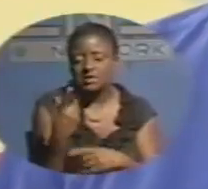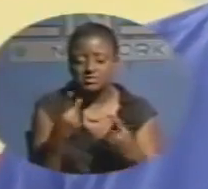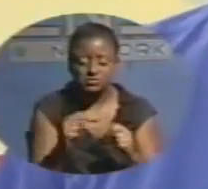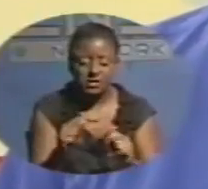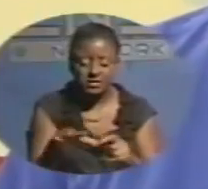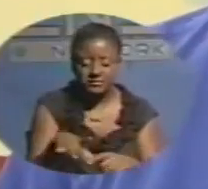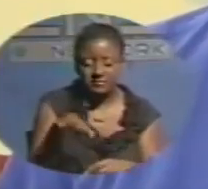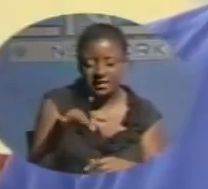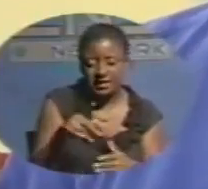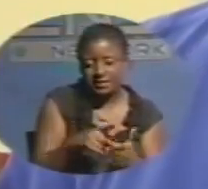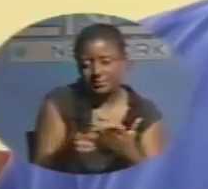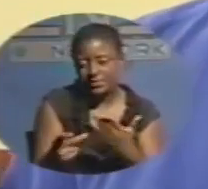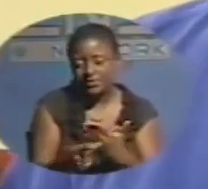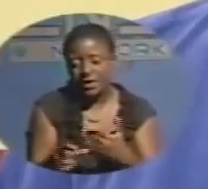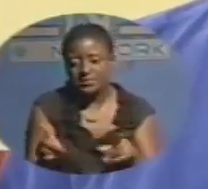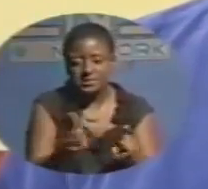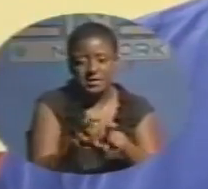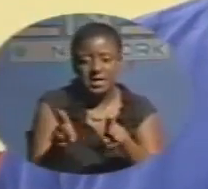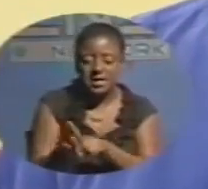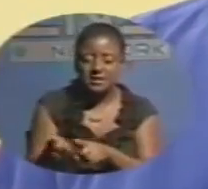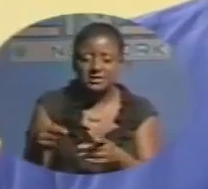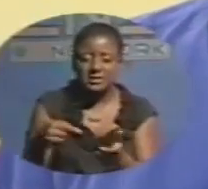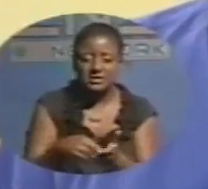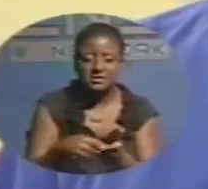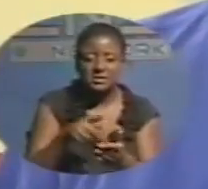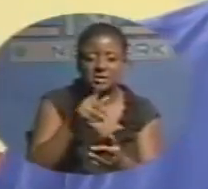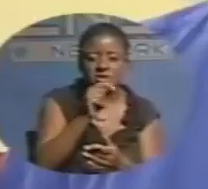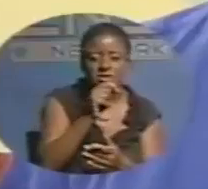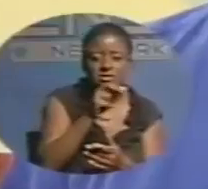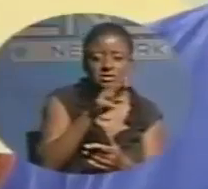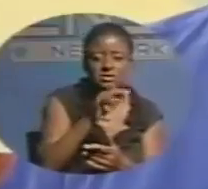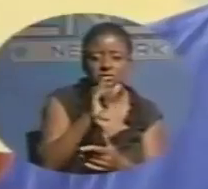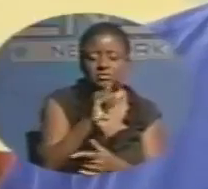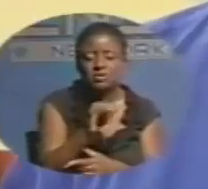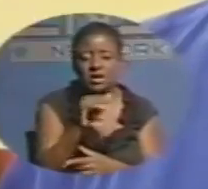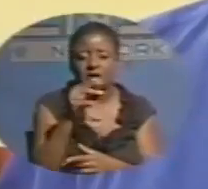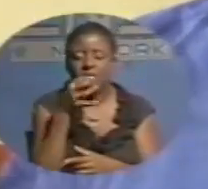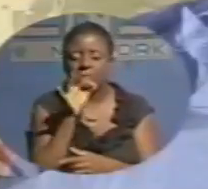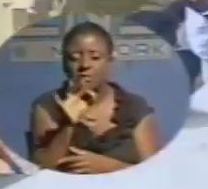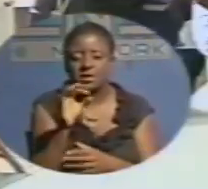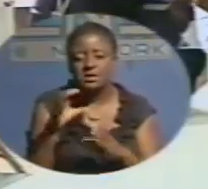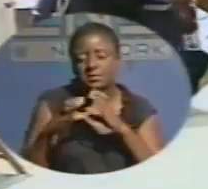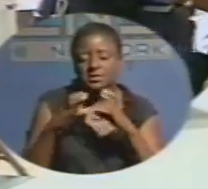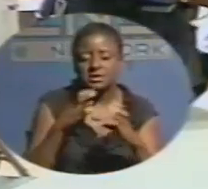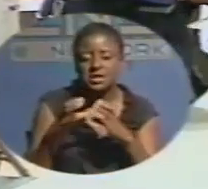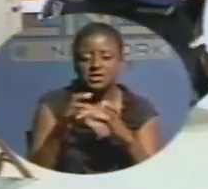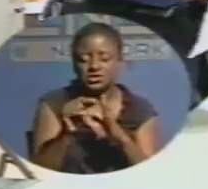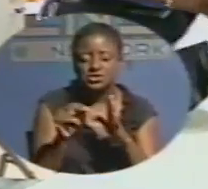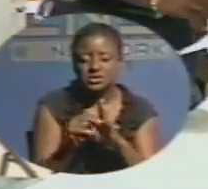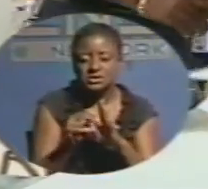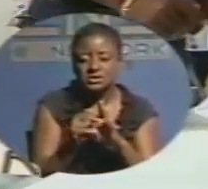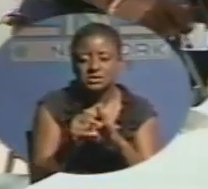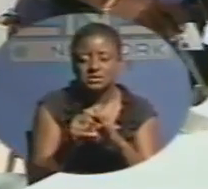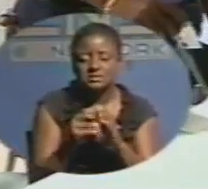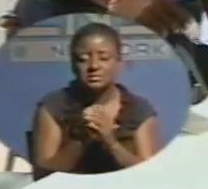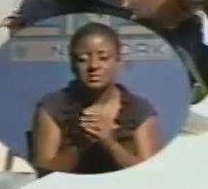may not be employed or what have you. Tripoint Communications, of course, is involved in many types of businesses. Another job fair is